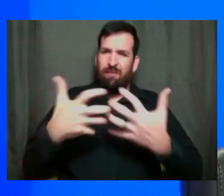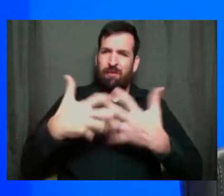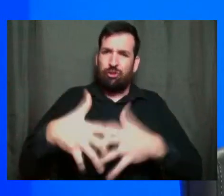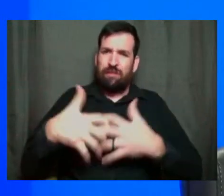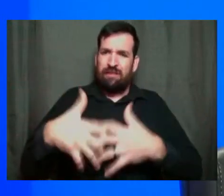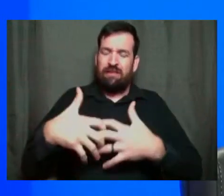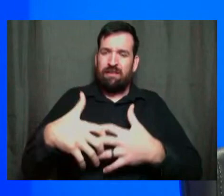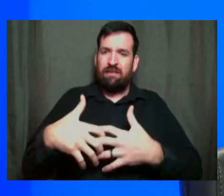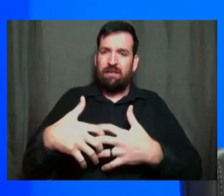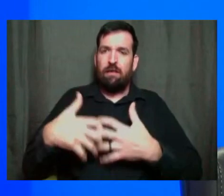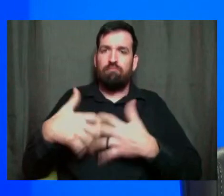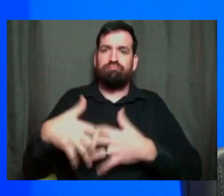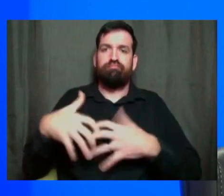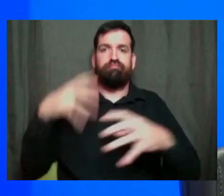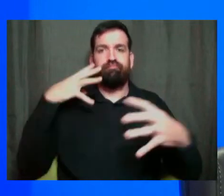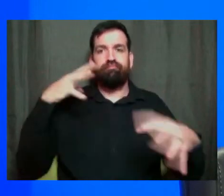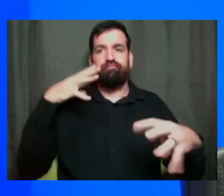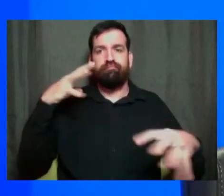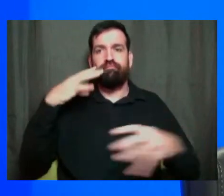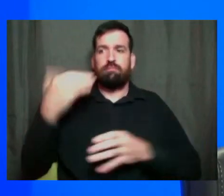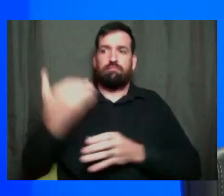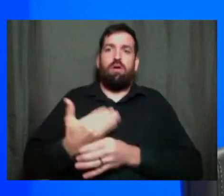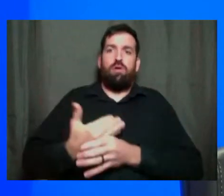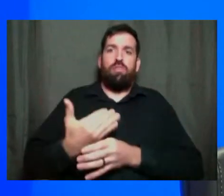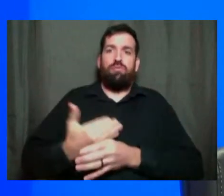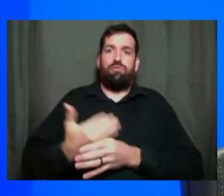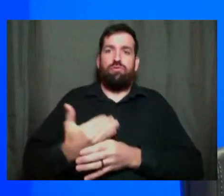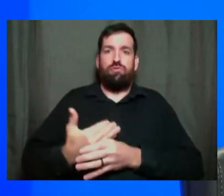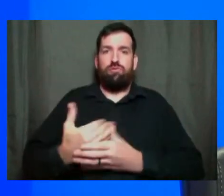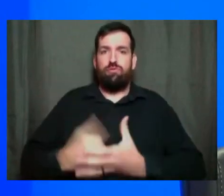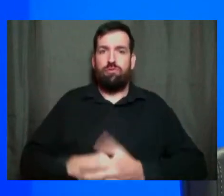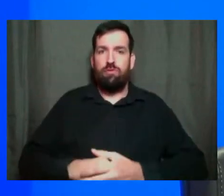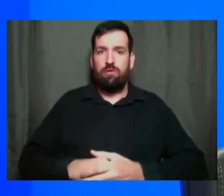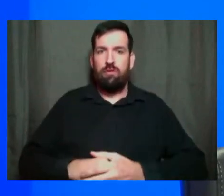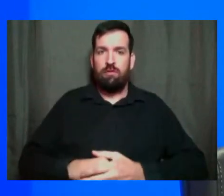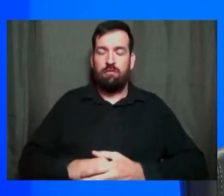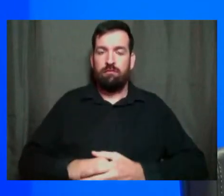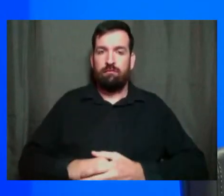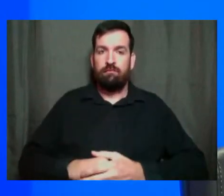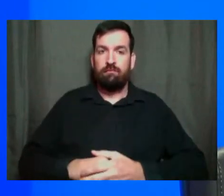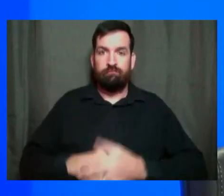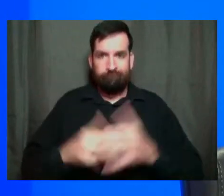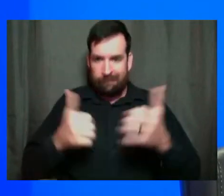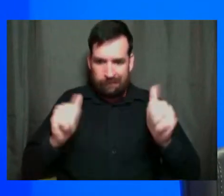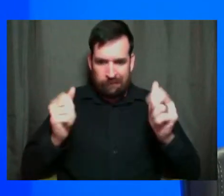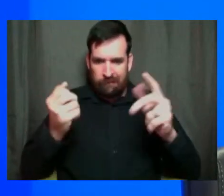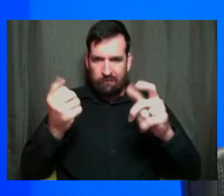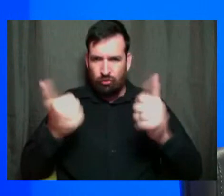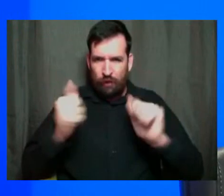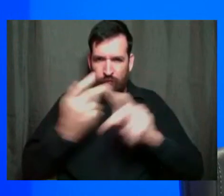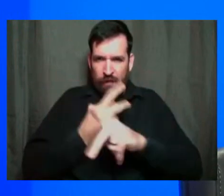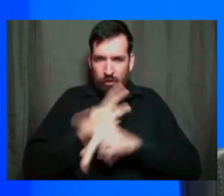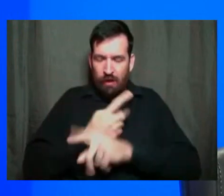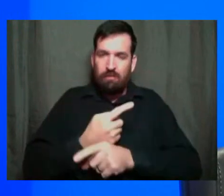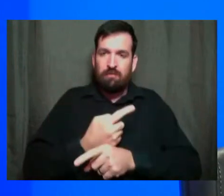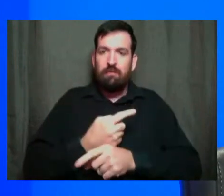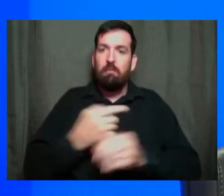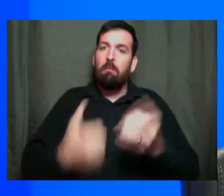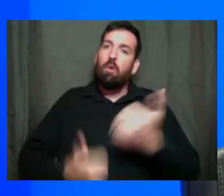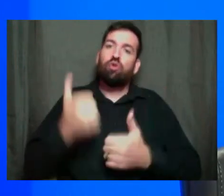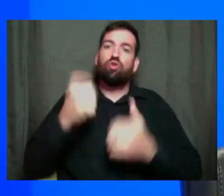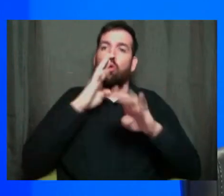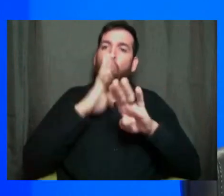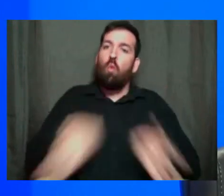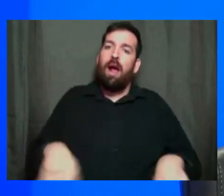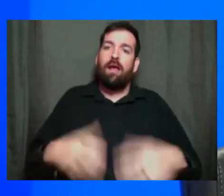this noise, and then that bothers me, wakes me up. So there was a big race to try to see who could get the machine with the lowest decibel level. And that's